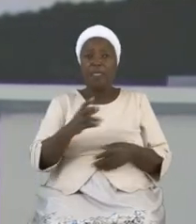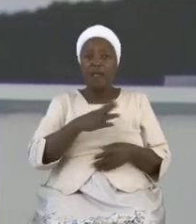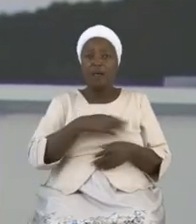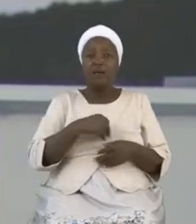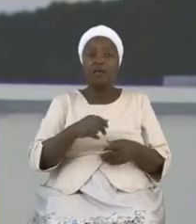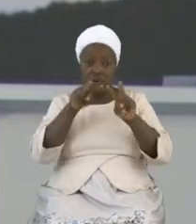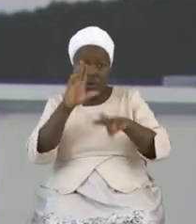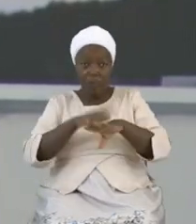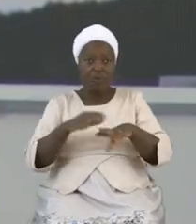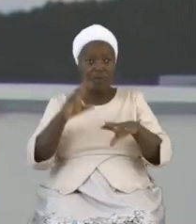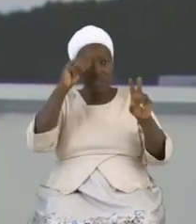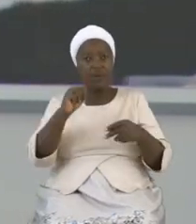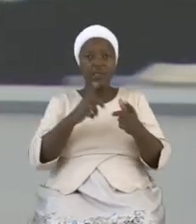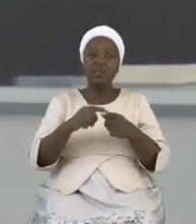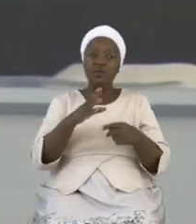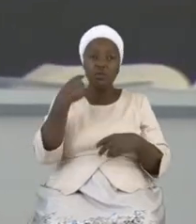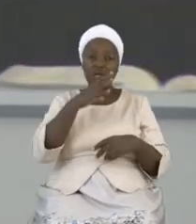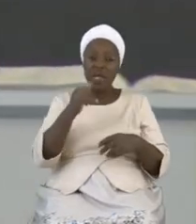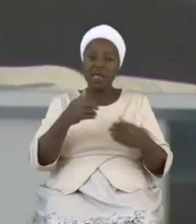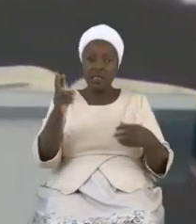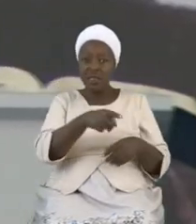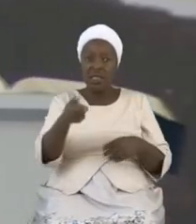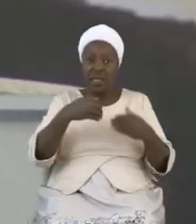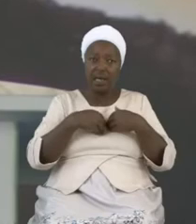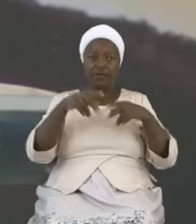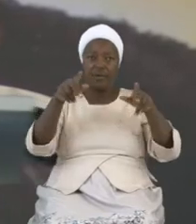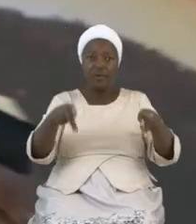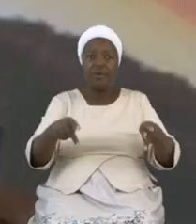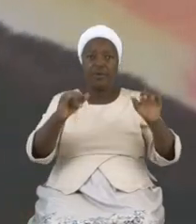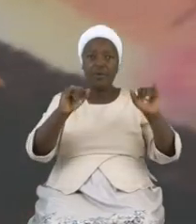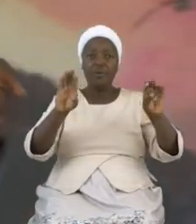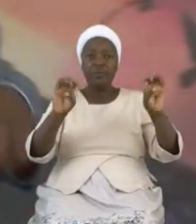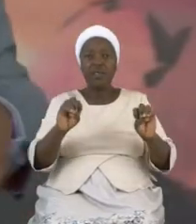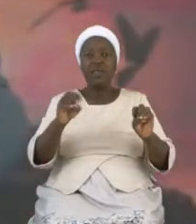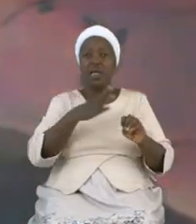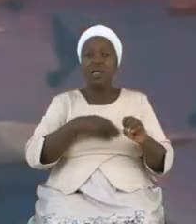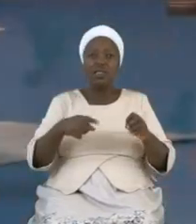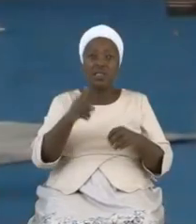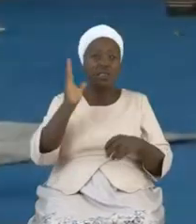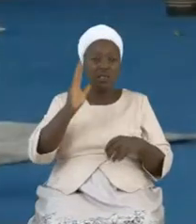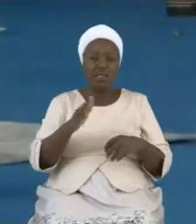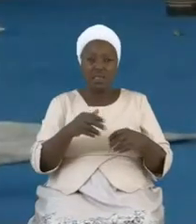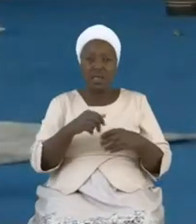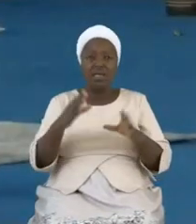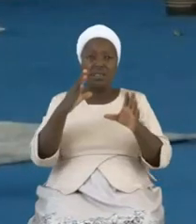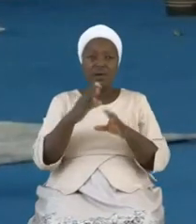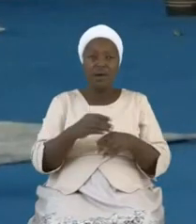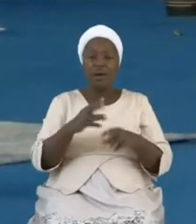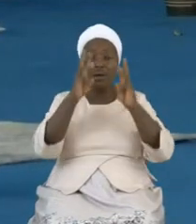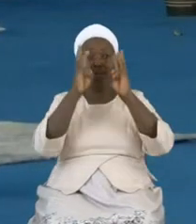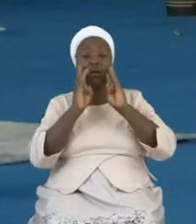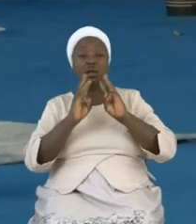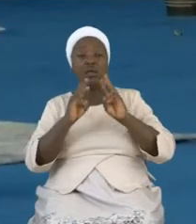whom they have pierced, and they shall mourn for him as one mourneth for